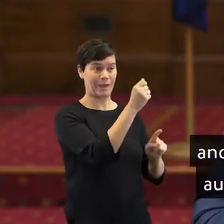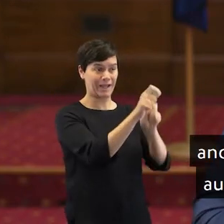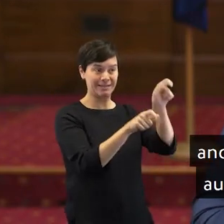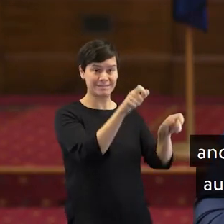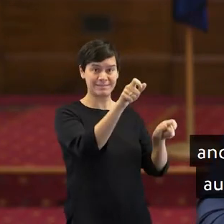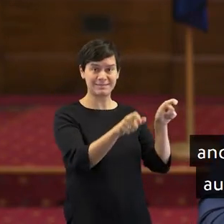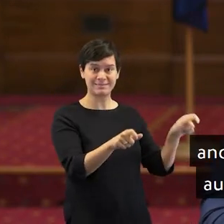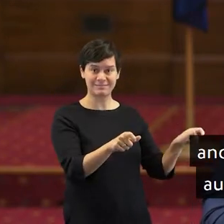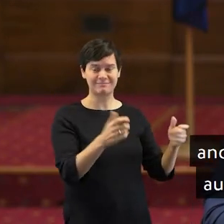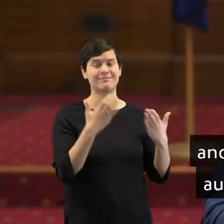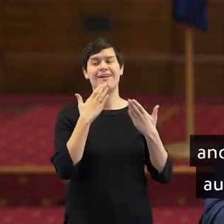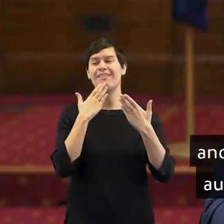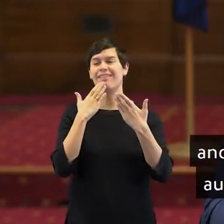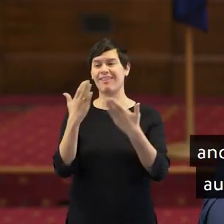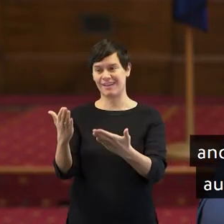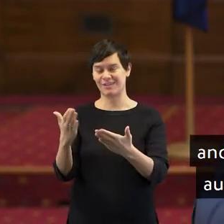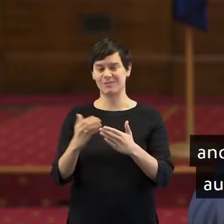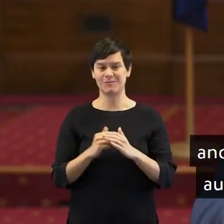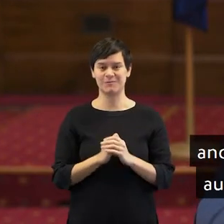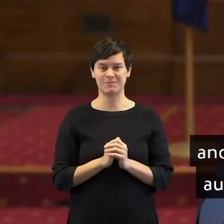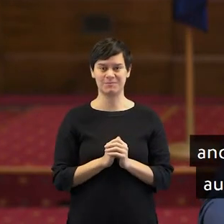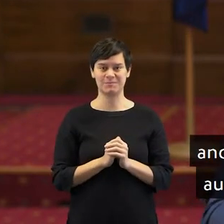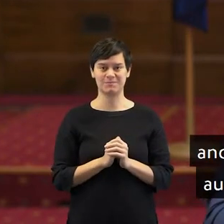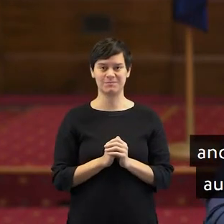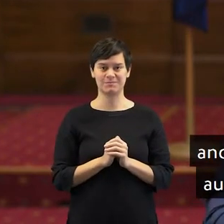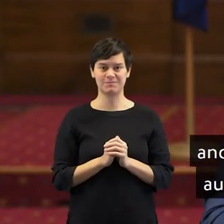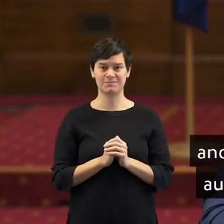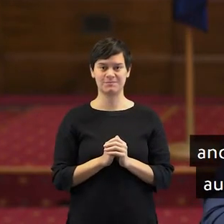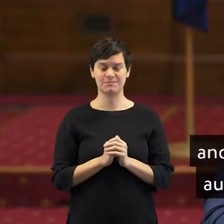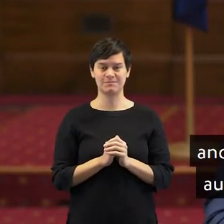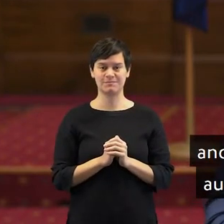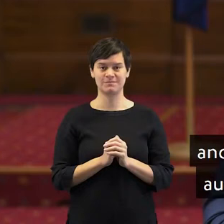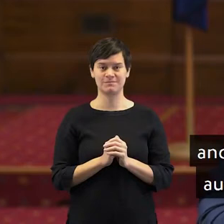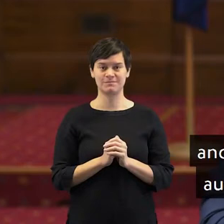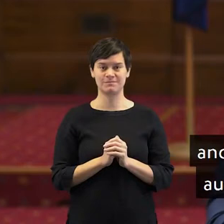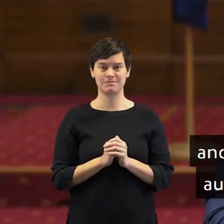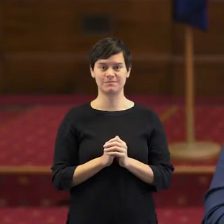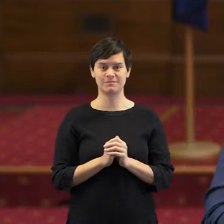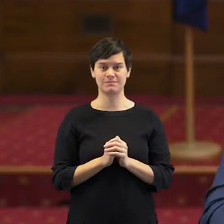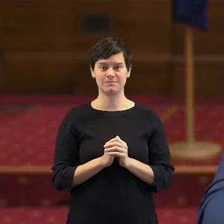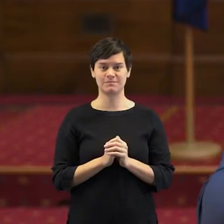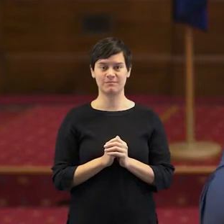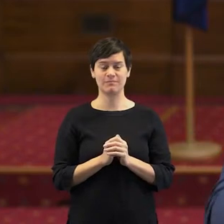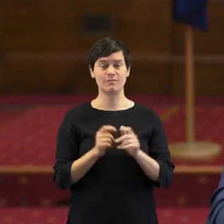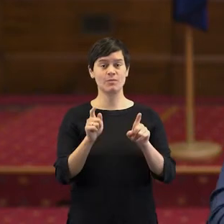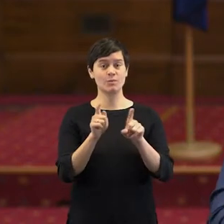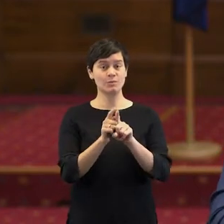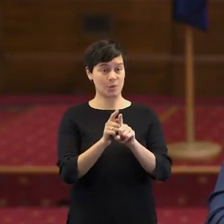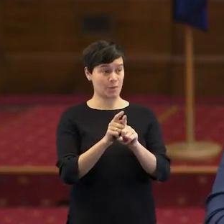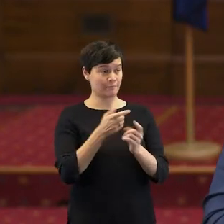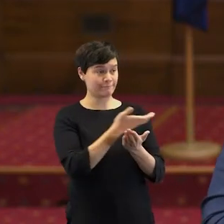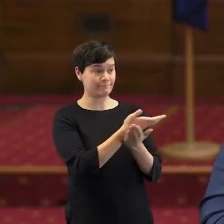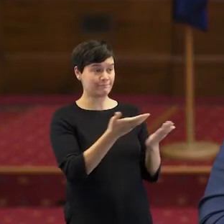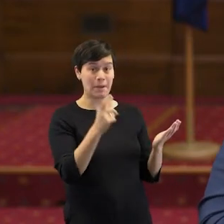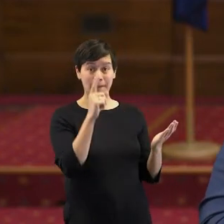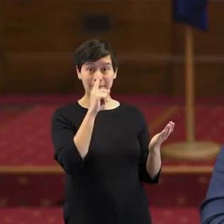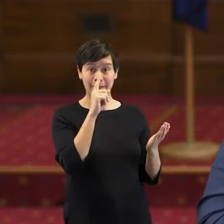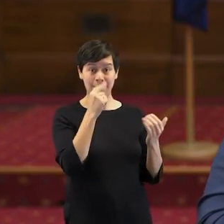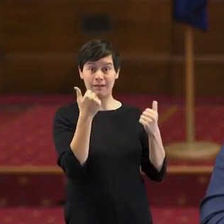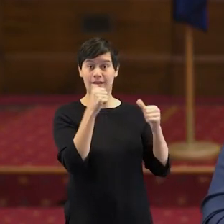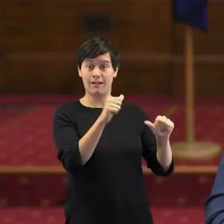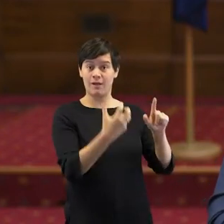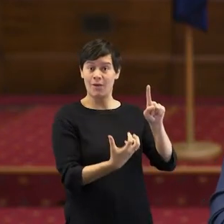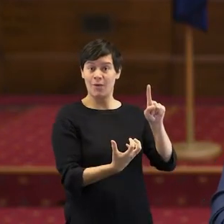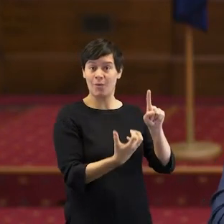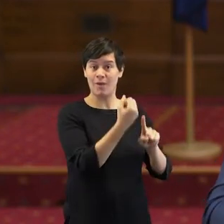hāpai ake I tō tātou kaupapa, hei whakataki ake I te hunga ka wikitoria. Ka mutu ki a koutou I whiwhi